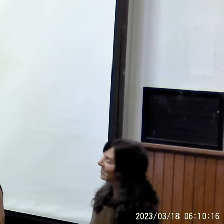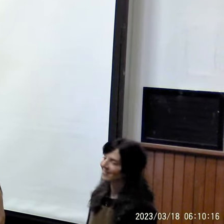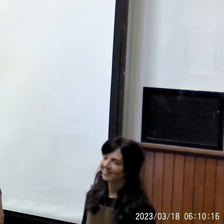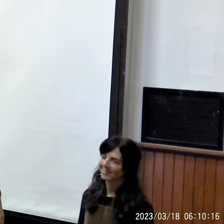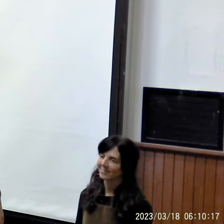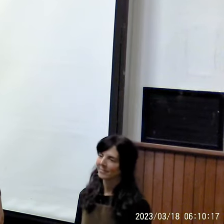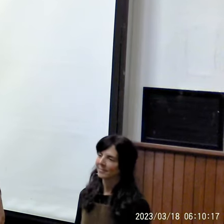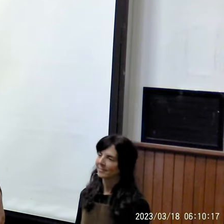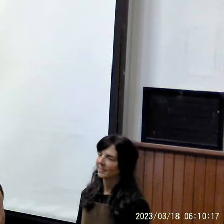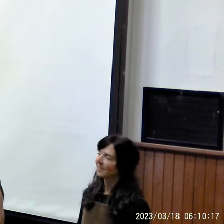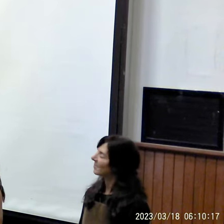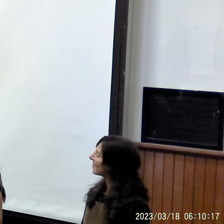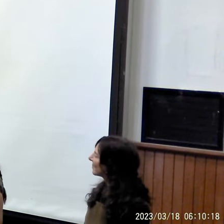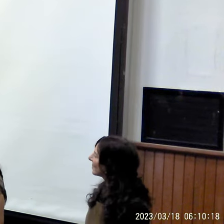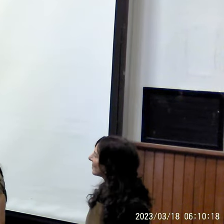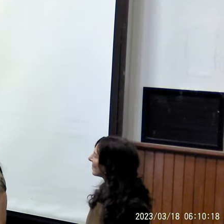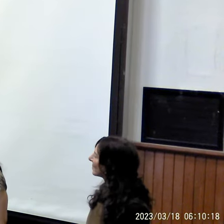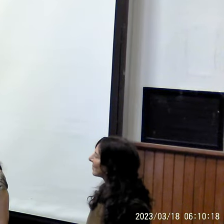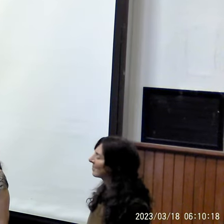Sorry,